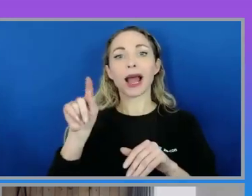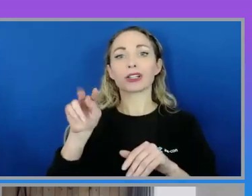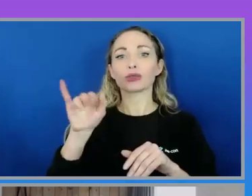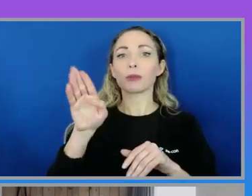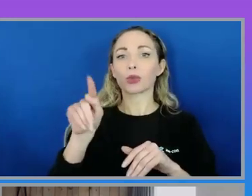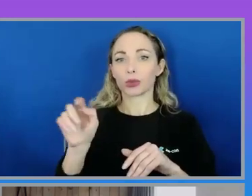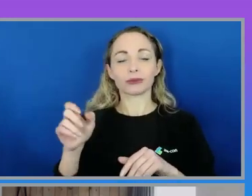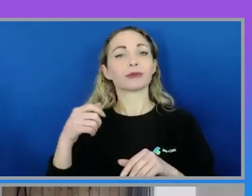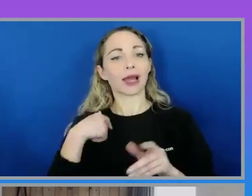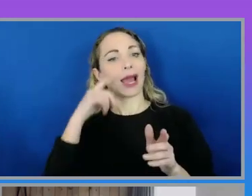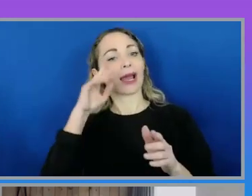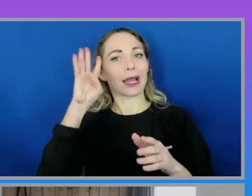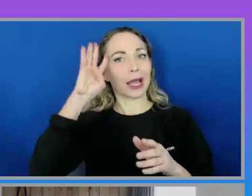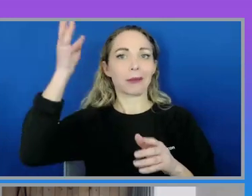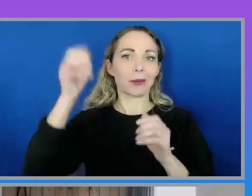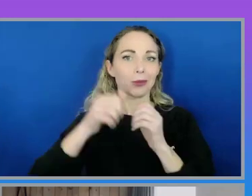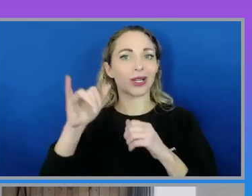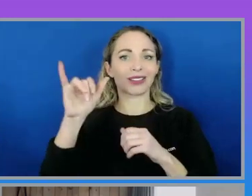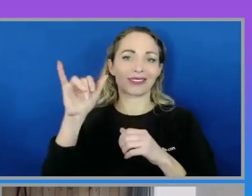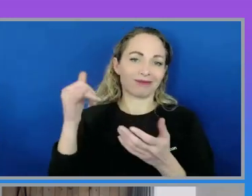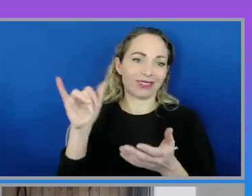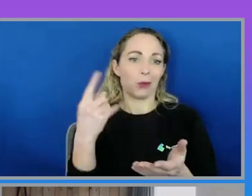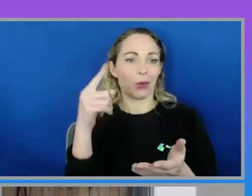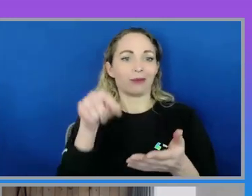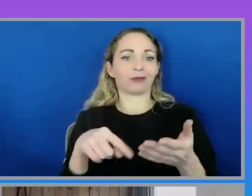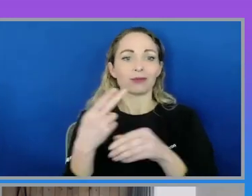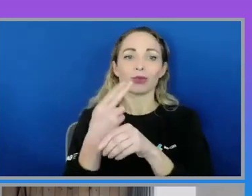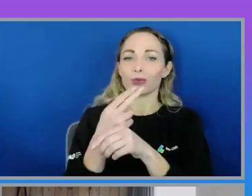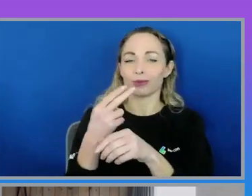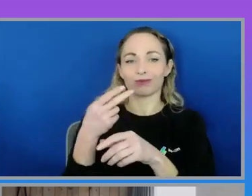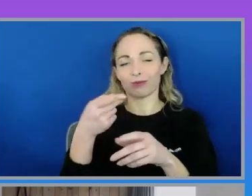this one working with one of my colleagues, Lee, on